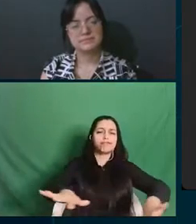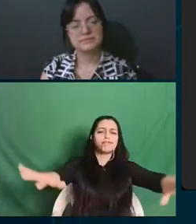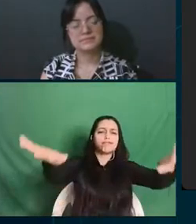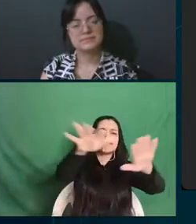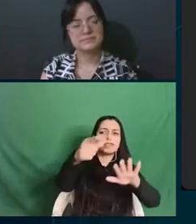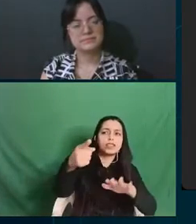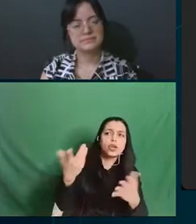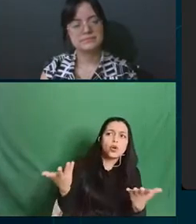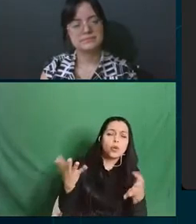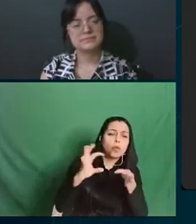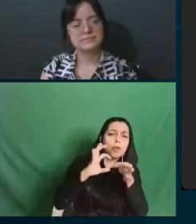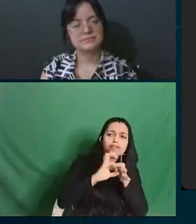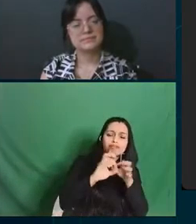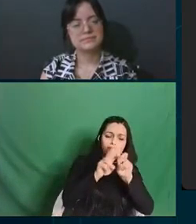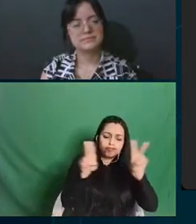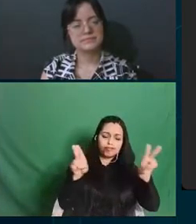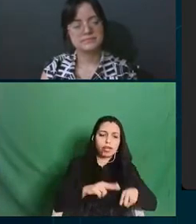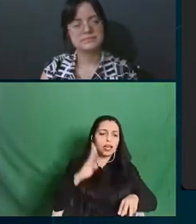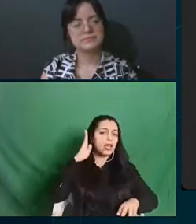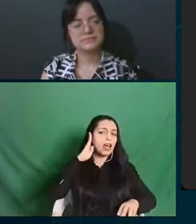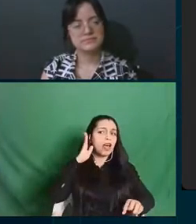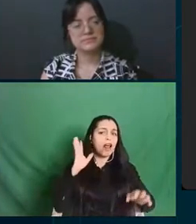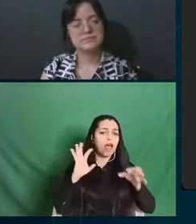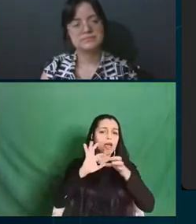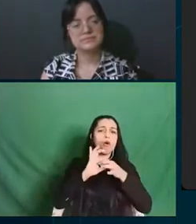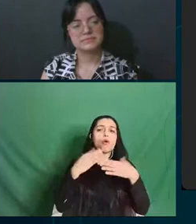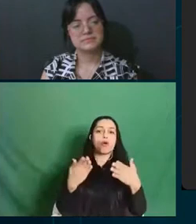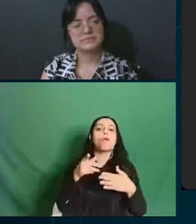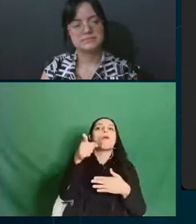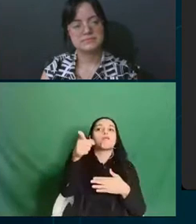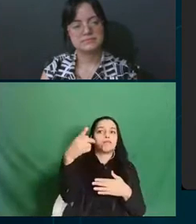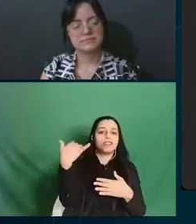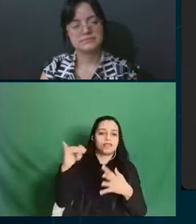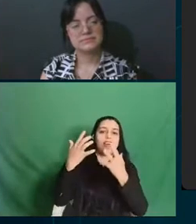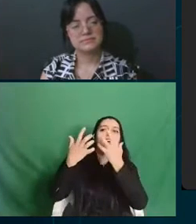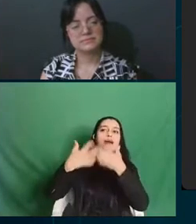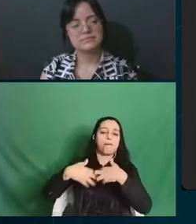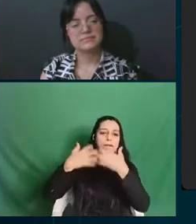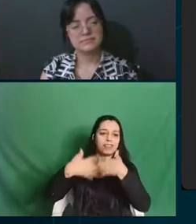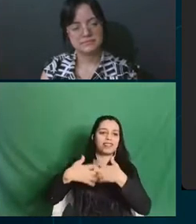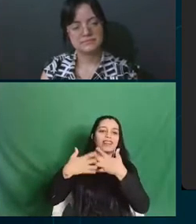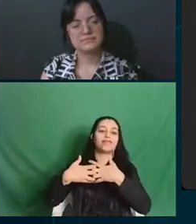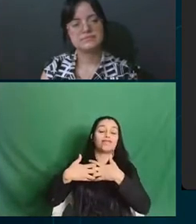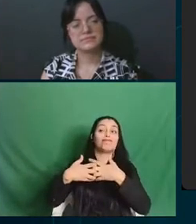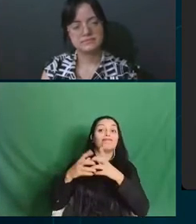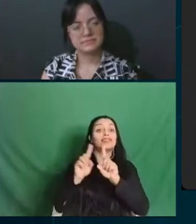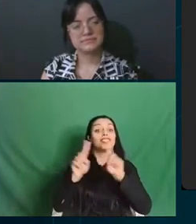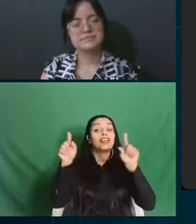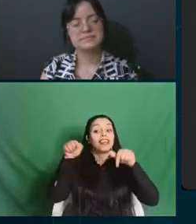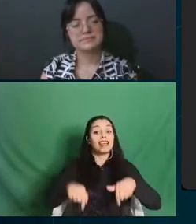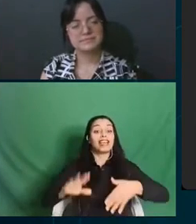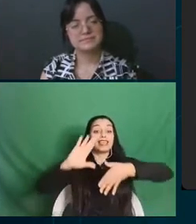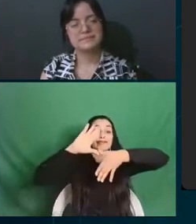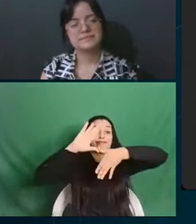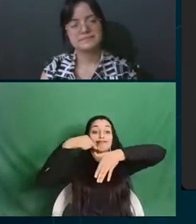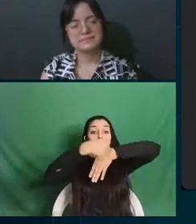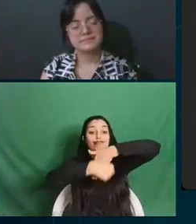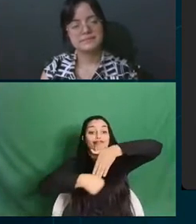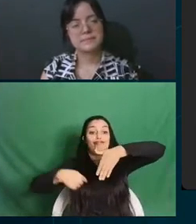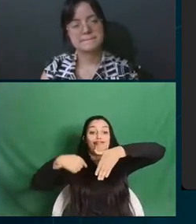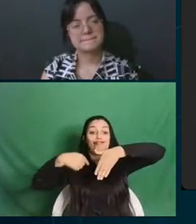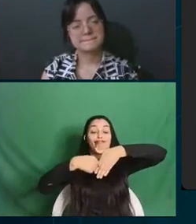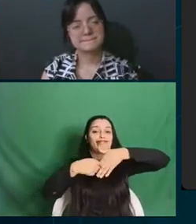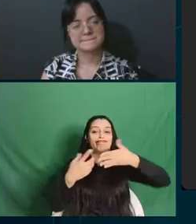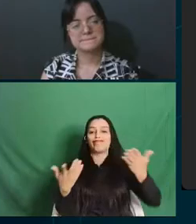if South America doesn't have it yet, this is coming soon. And the other thing I would say is